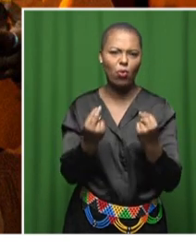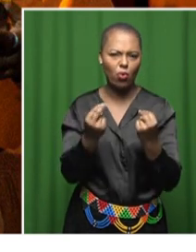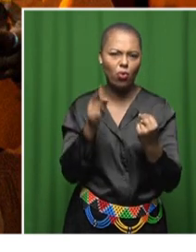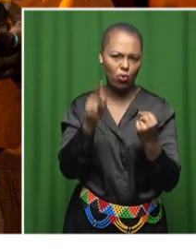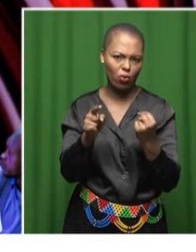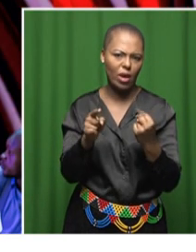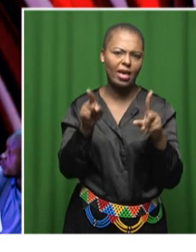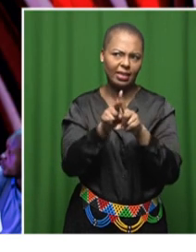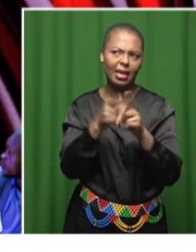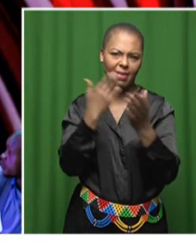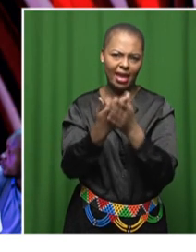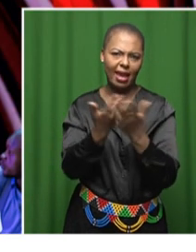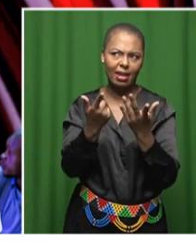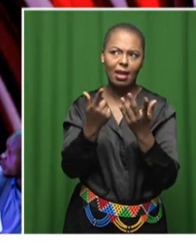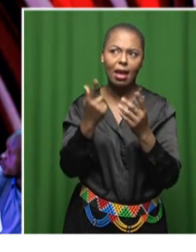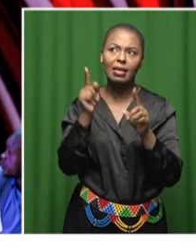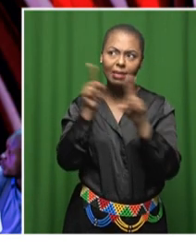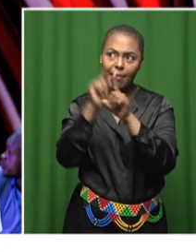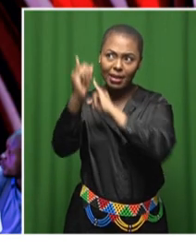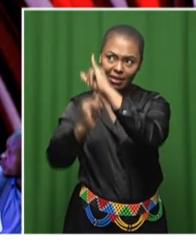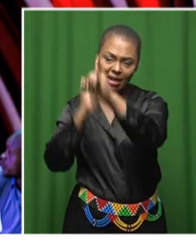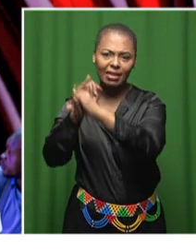hope after you watch it,